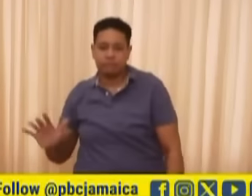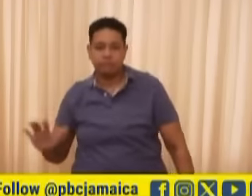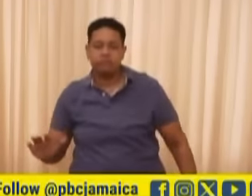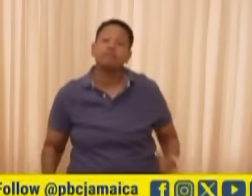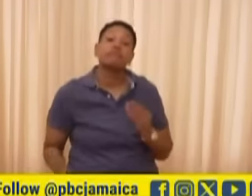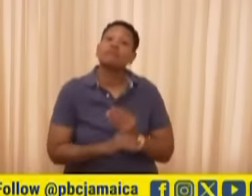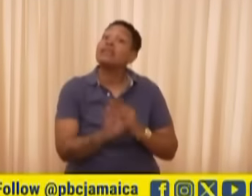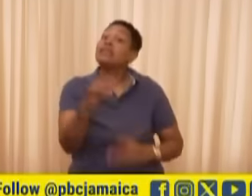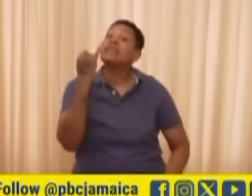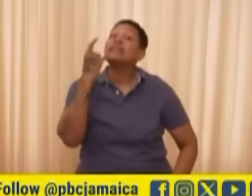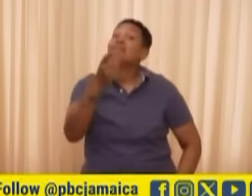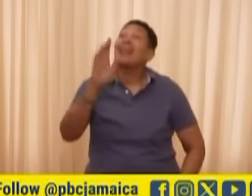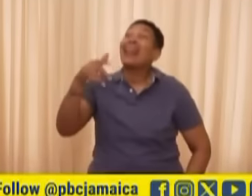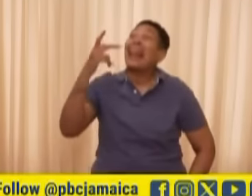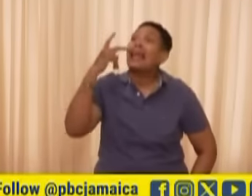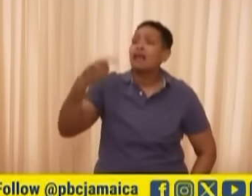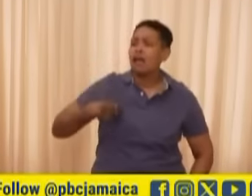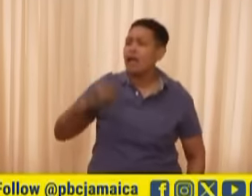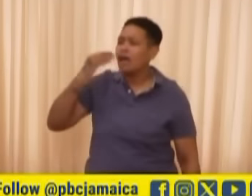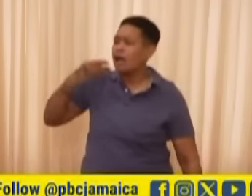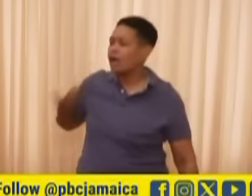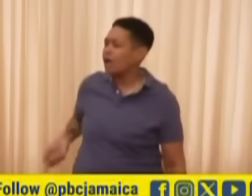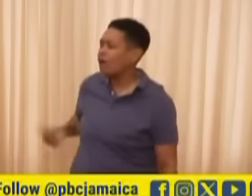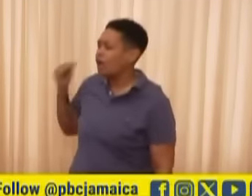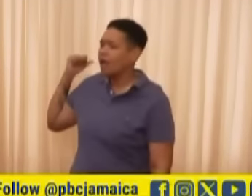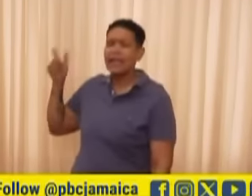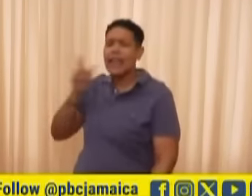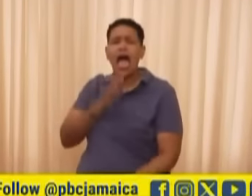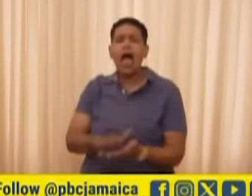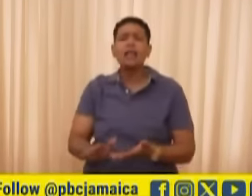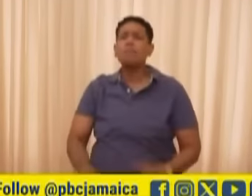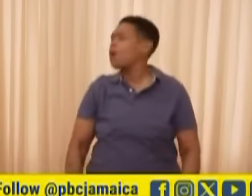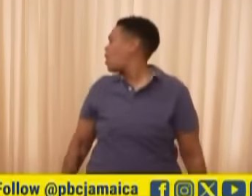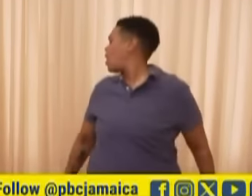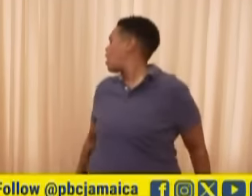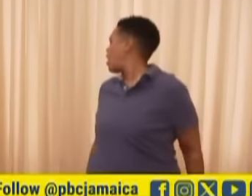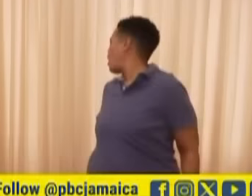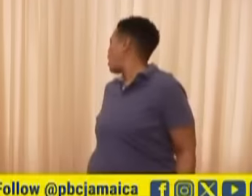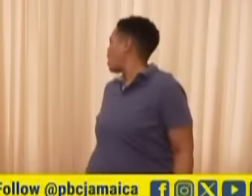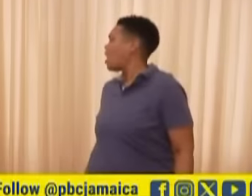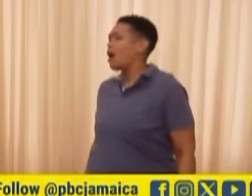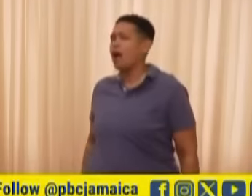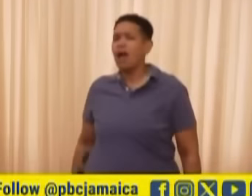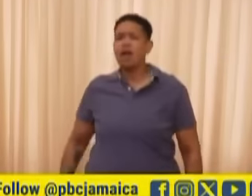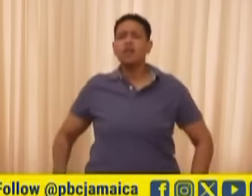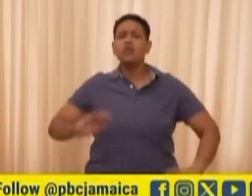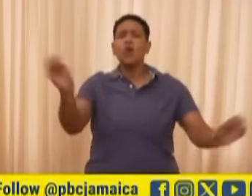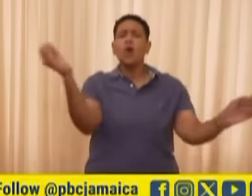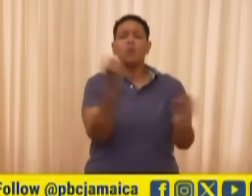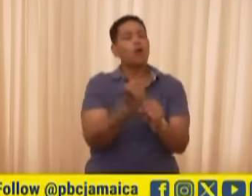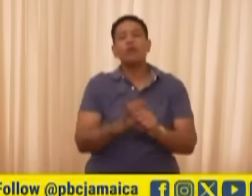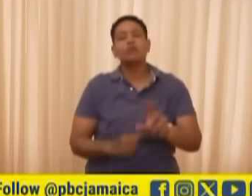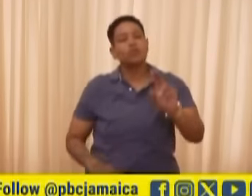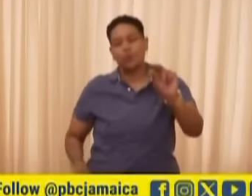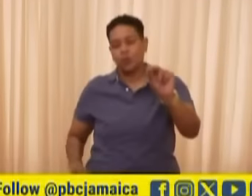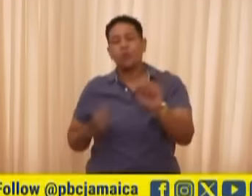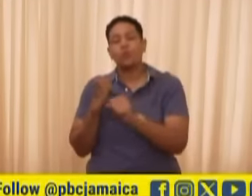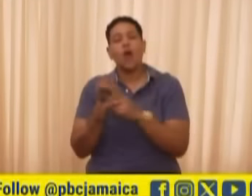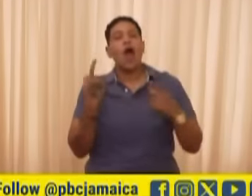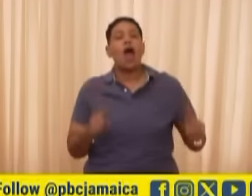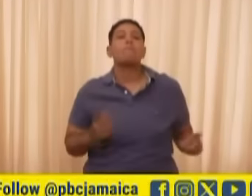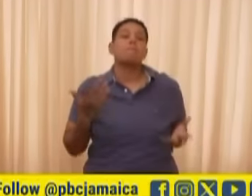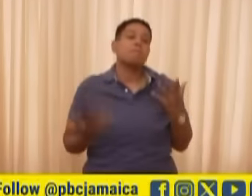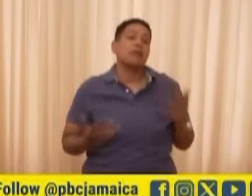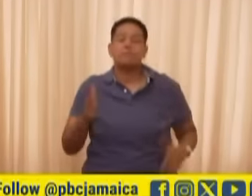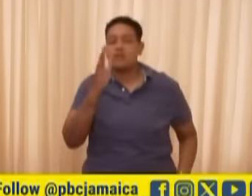would be. So if you didn't see the drain running behind your yard being cleaned, don't believe that no work is happening. Work is happening, but